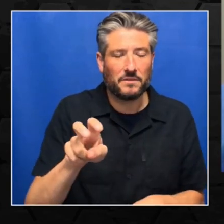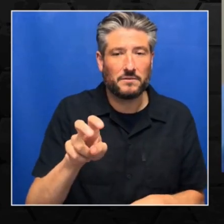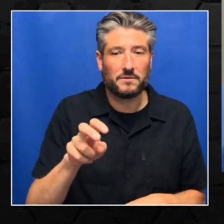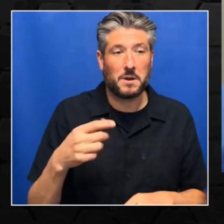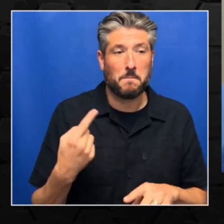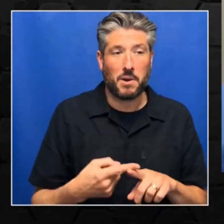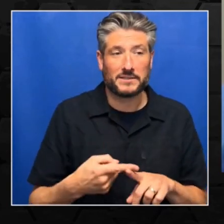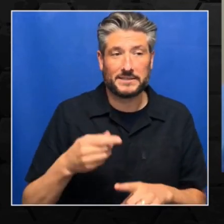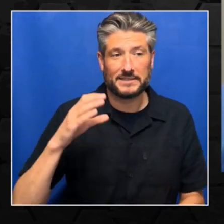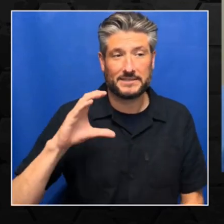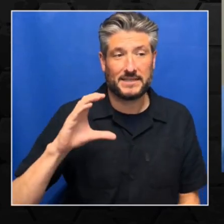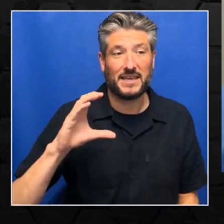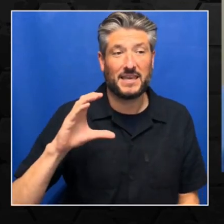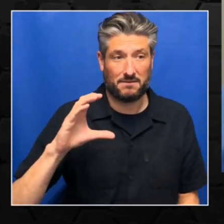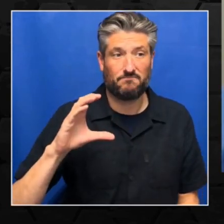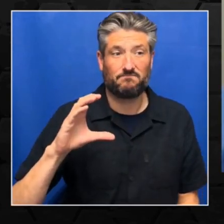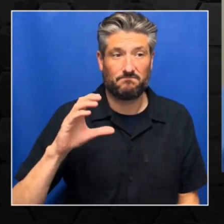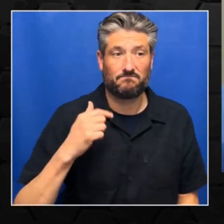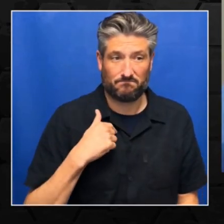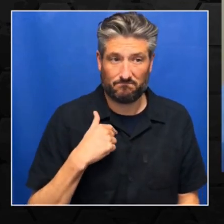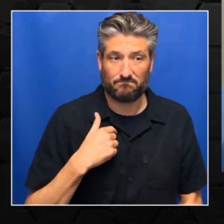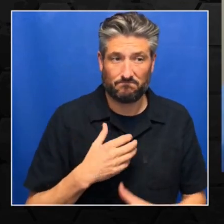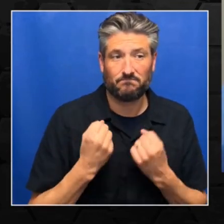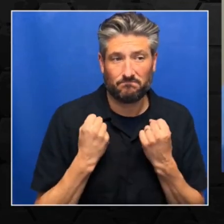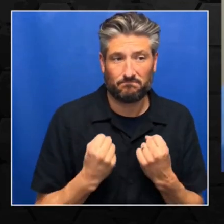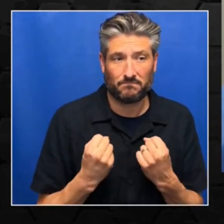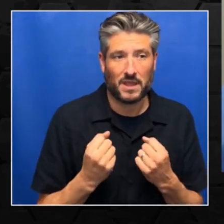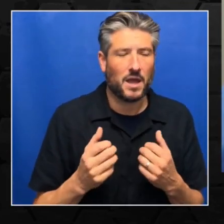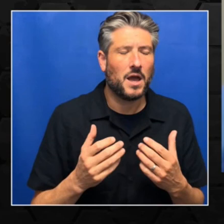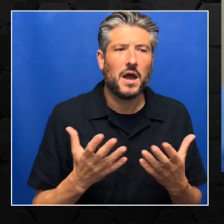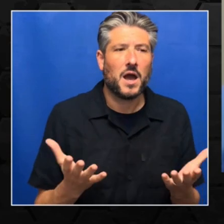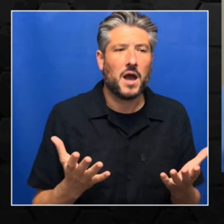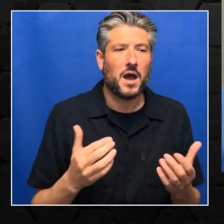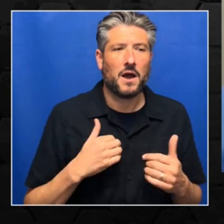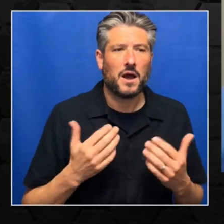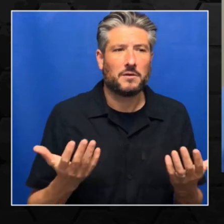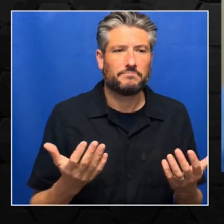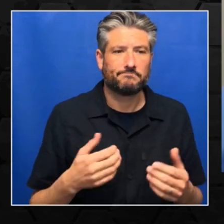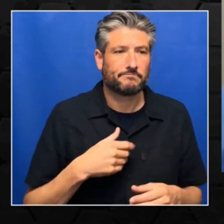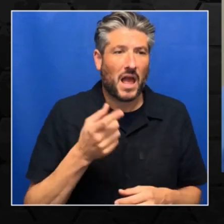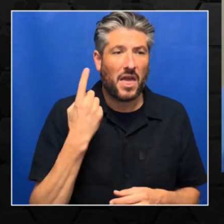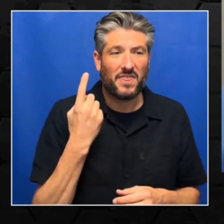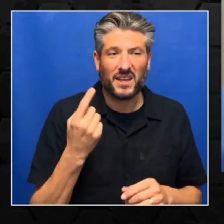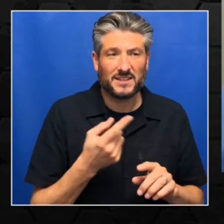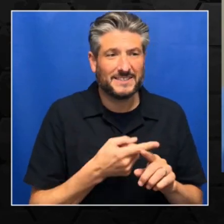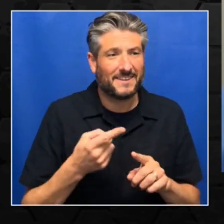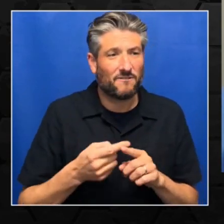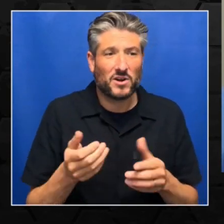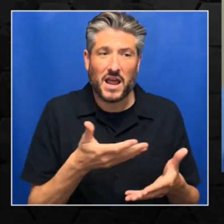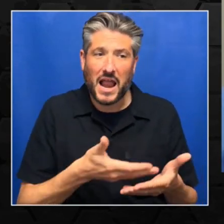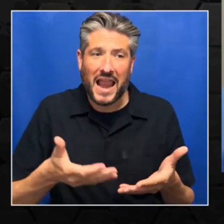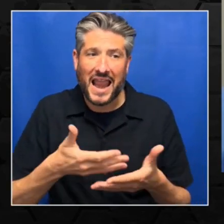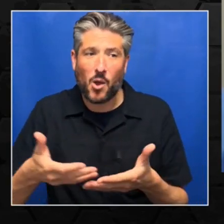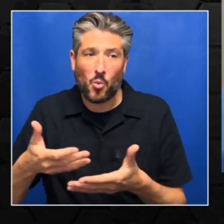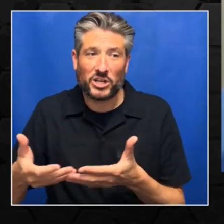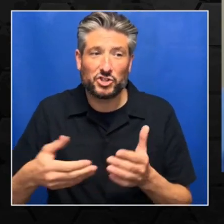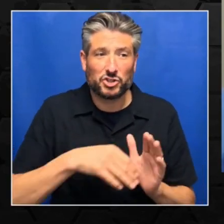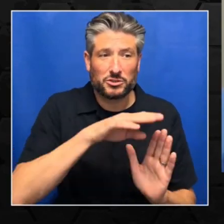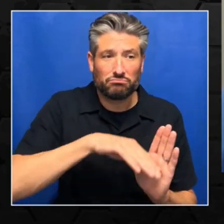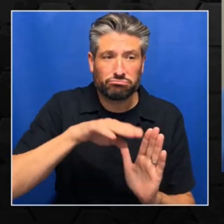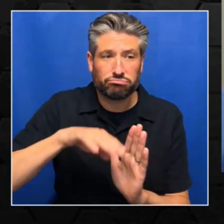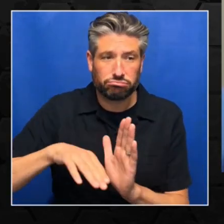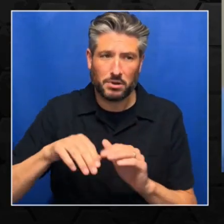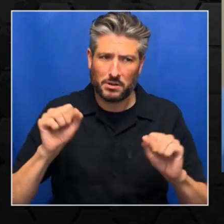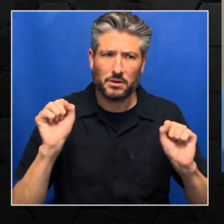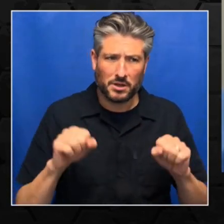one way. And as far as I've heard, you can do this in any programming language that has a base of data structures and object-oriented programming,